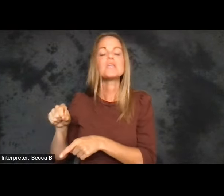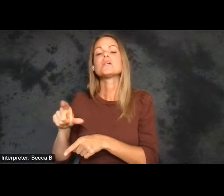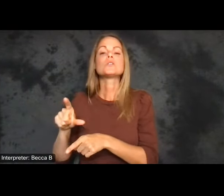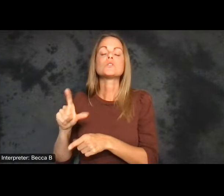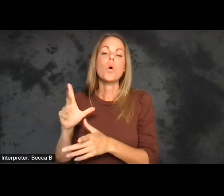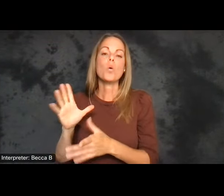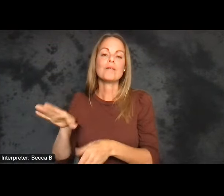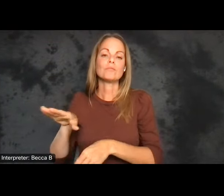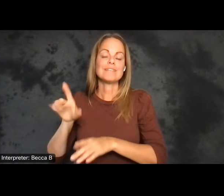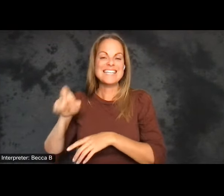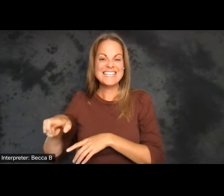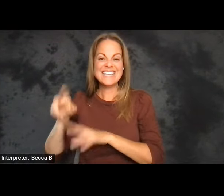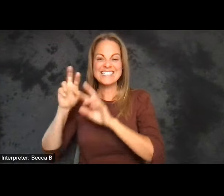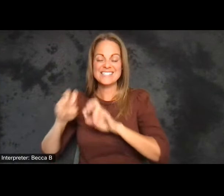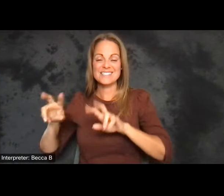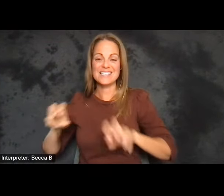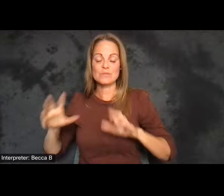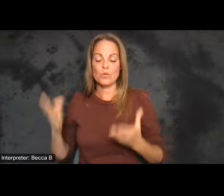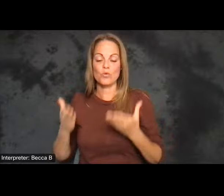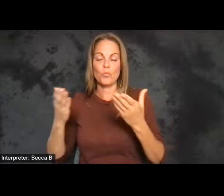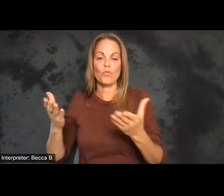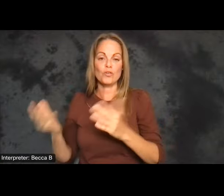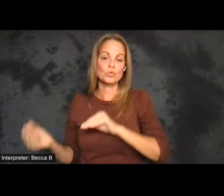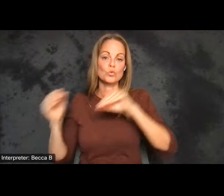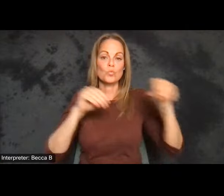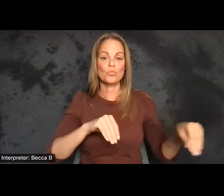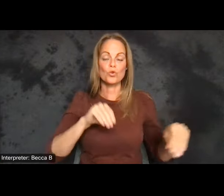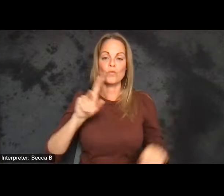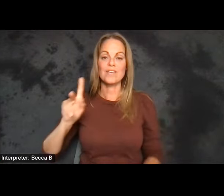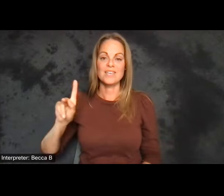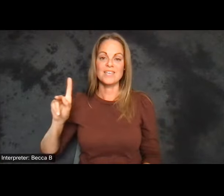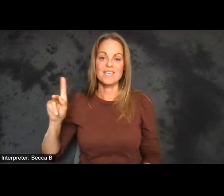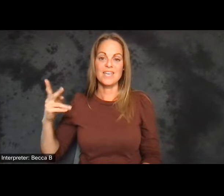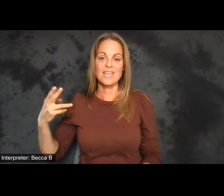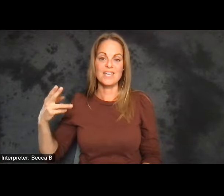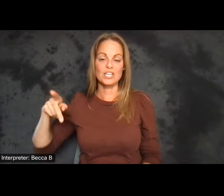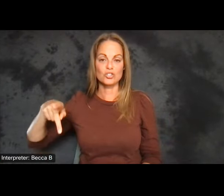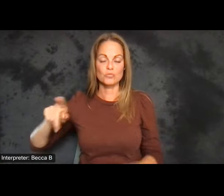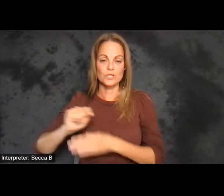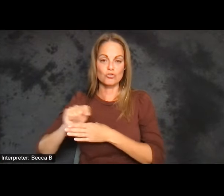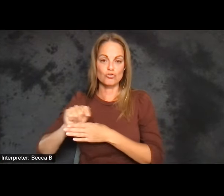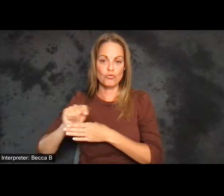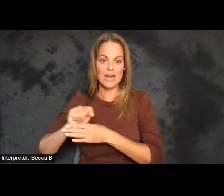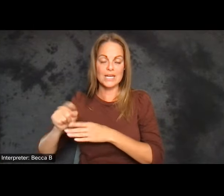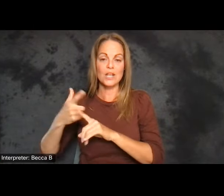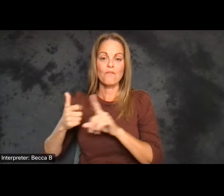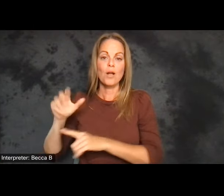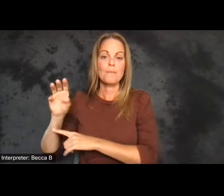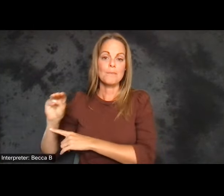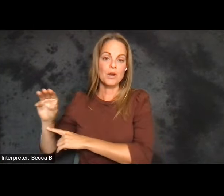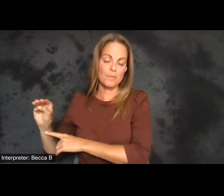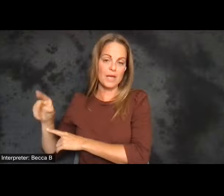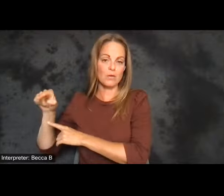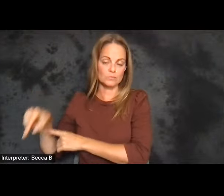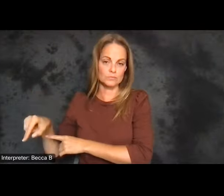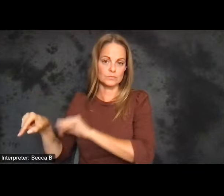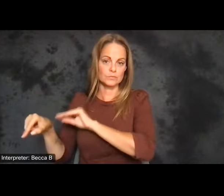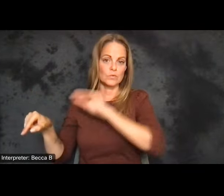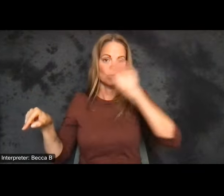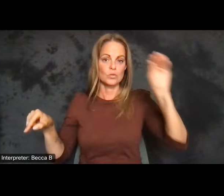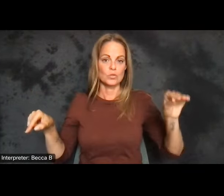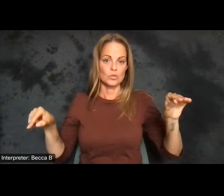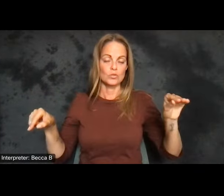agency proposes to relocate the KHP Training Academy facilities from the former Marymount College campus in East Salina